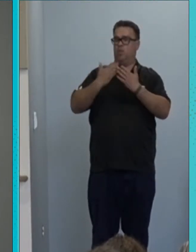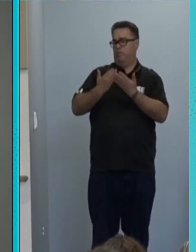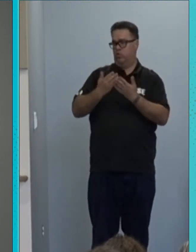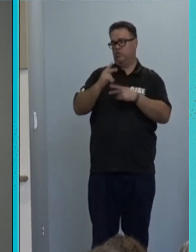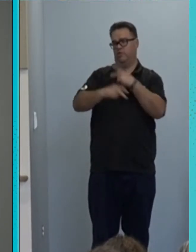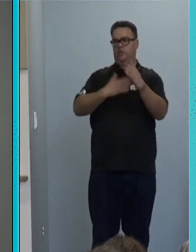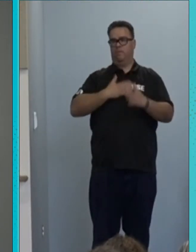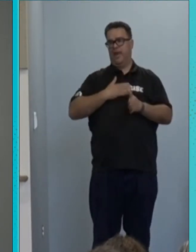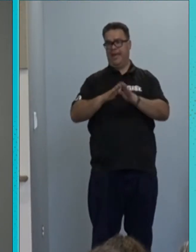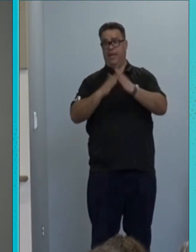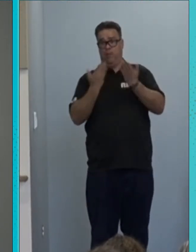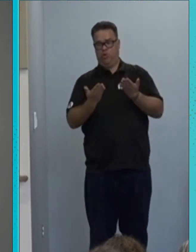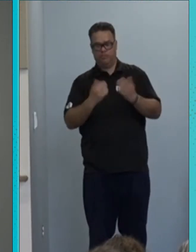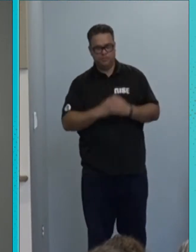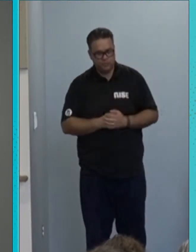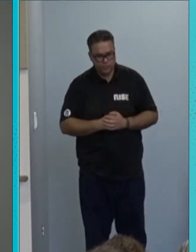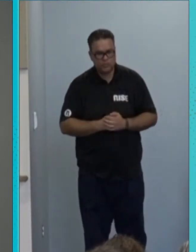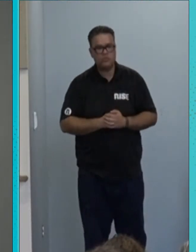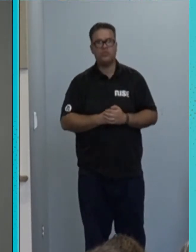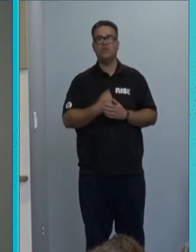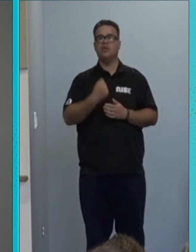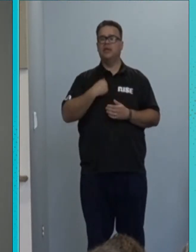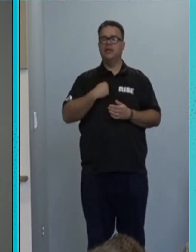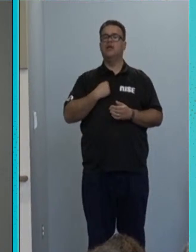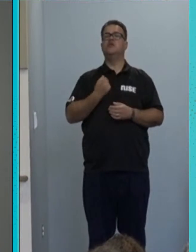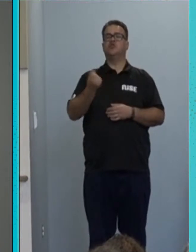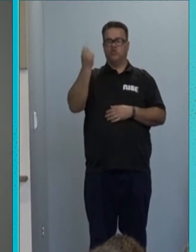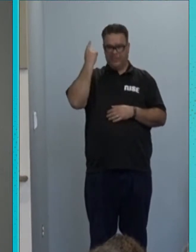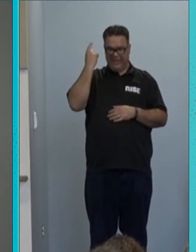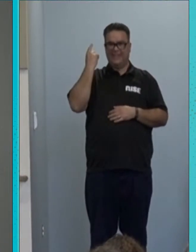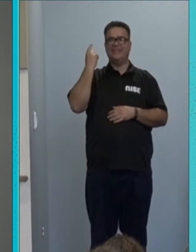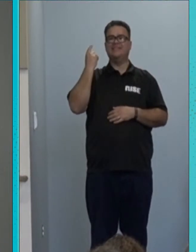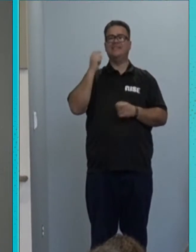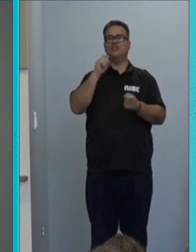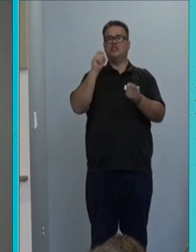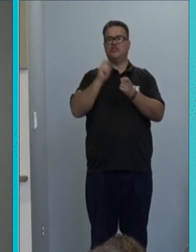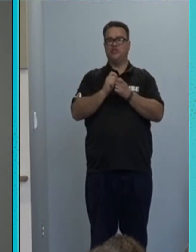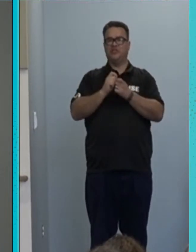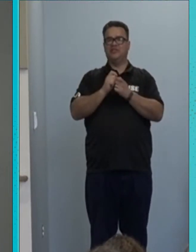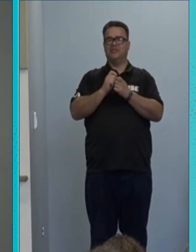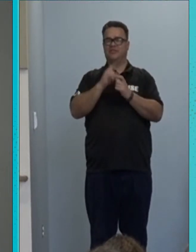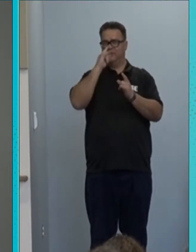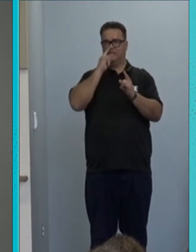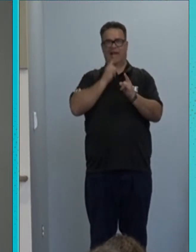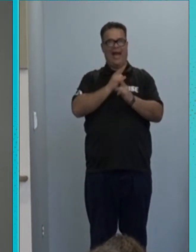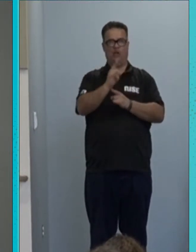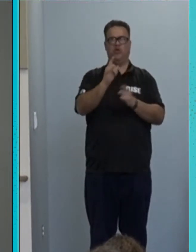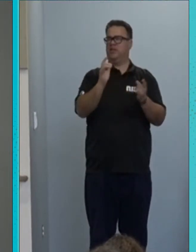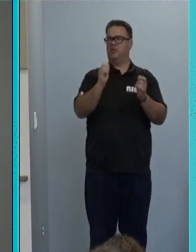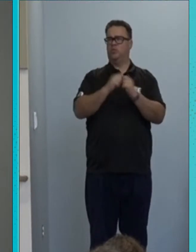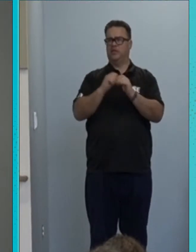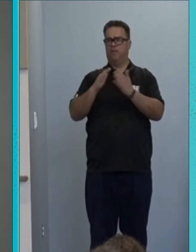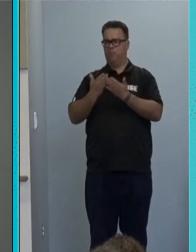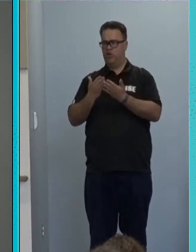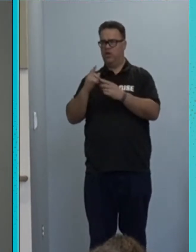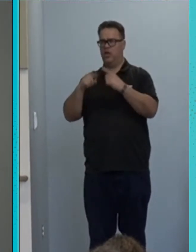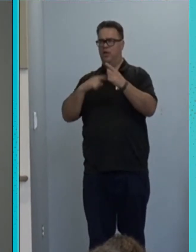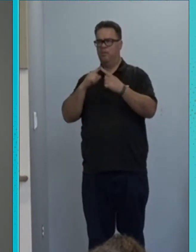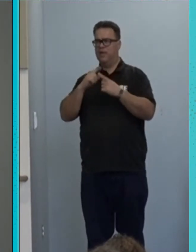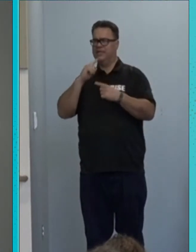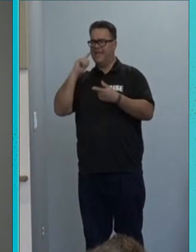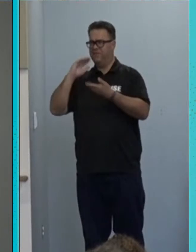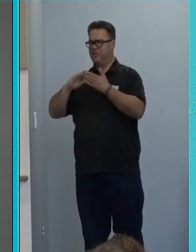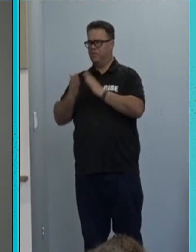version of the book. And I recognize that there's a certain irony in a book about the